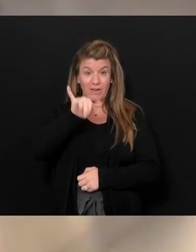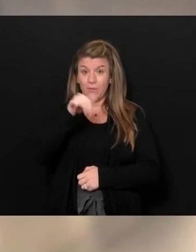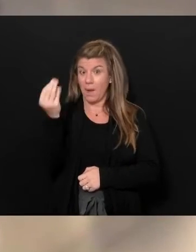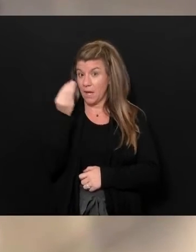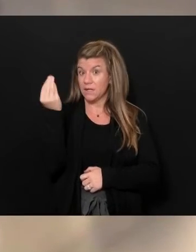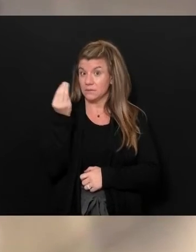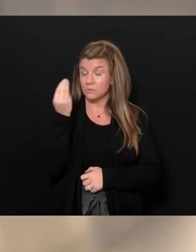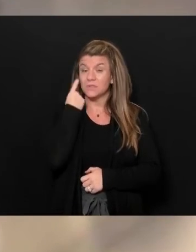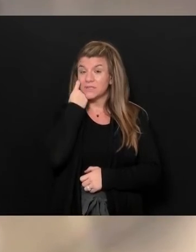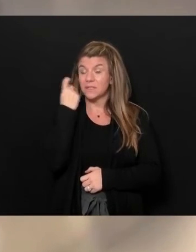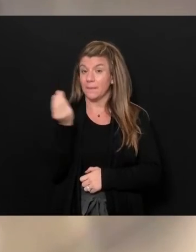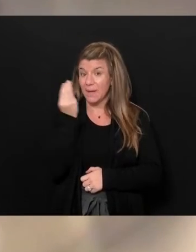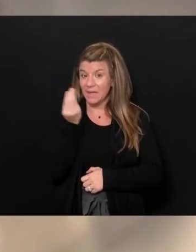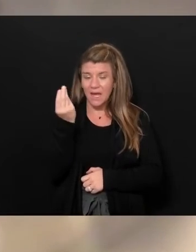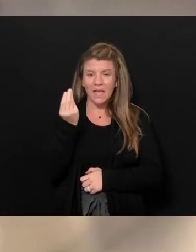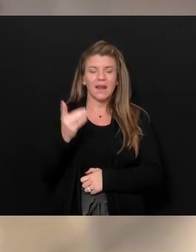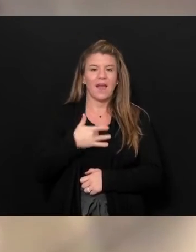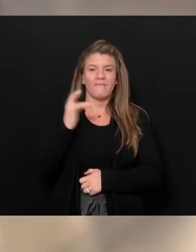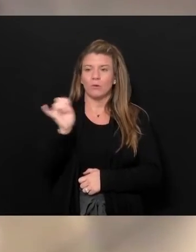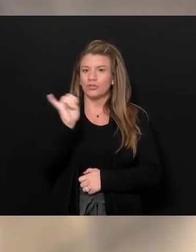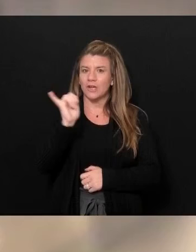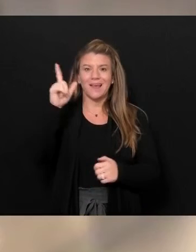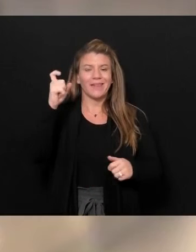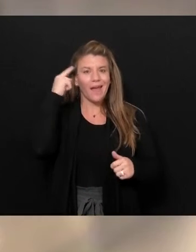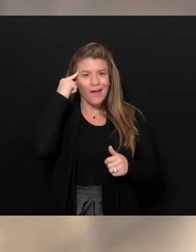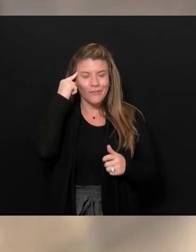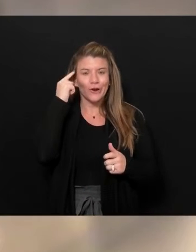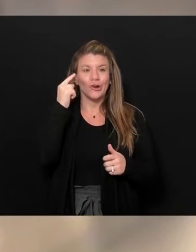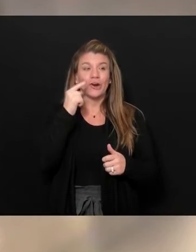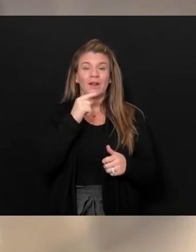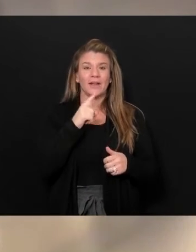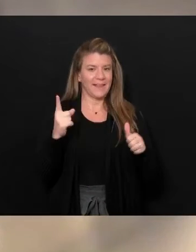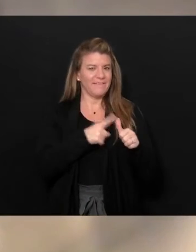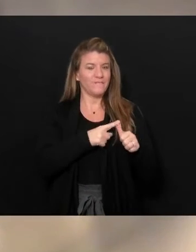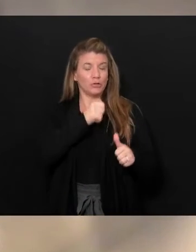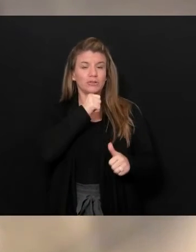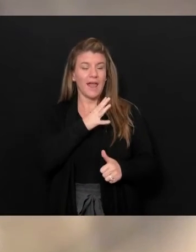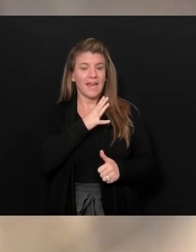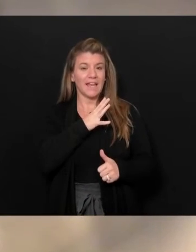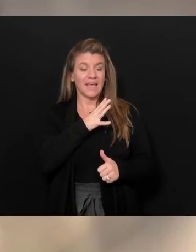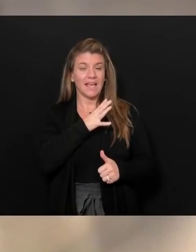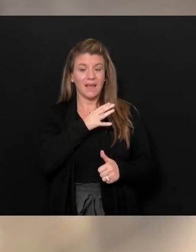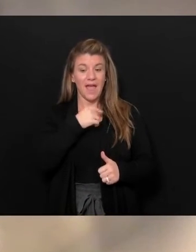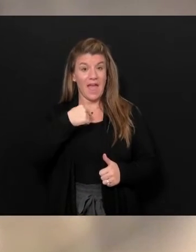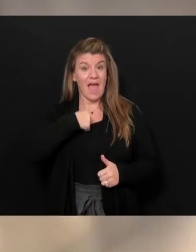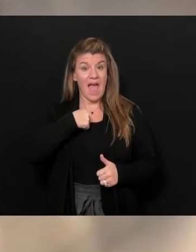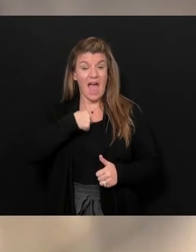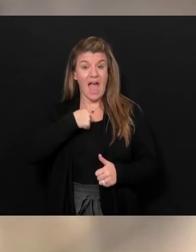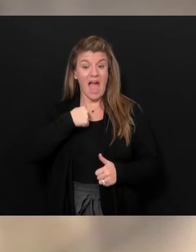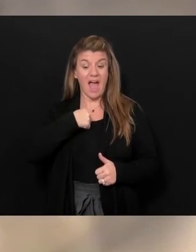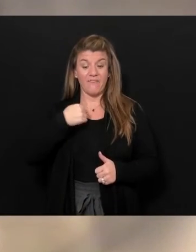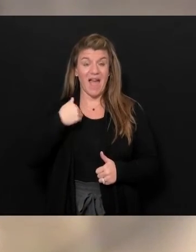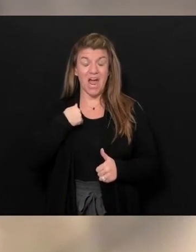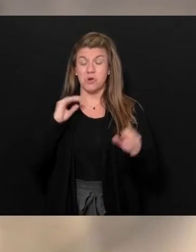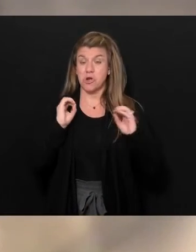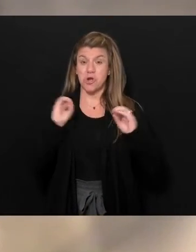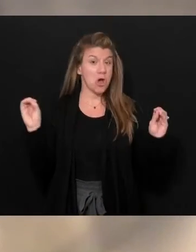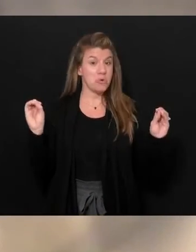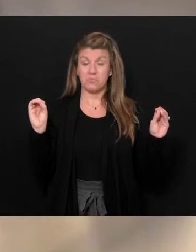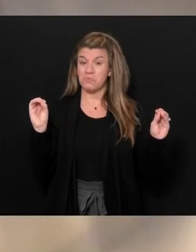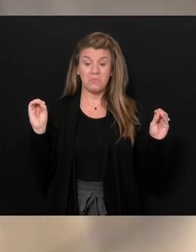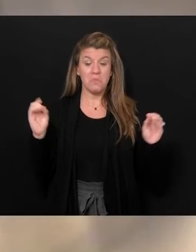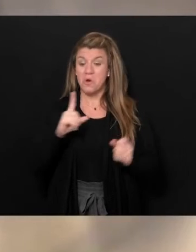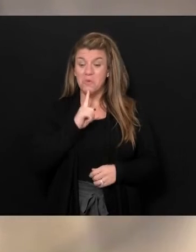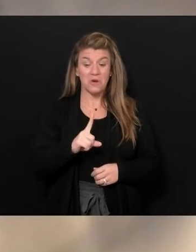Monday. And I think just like the governor and the First Lady, I have had no